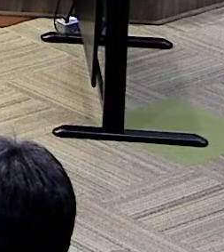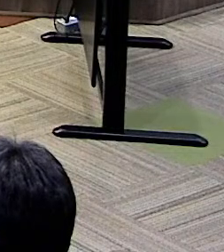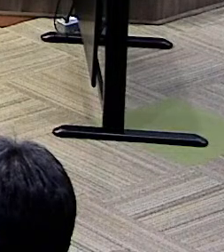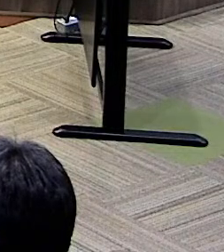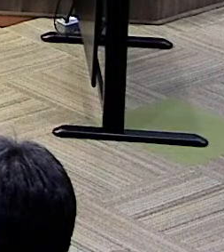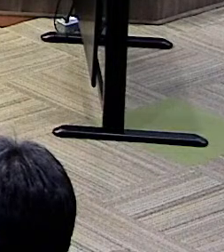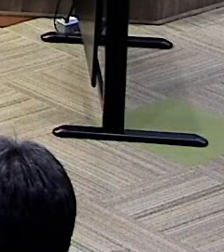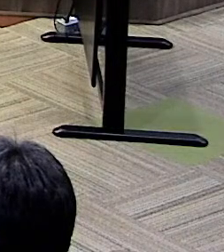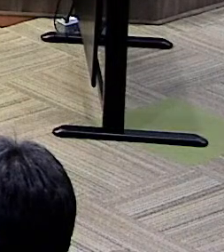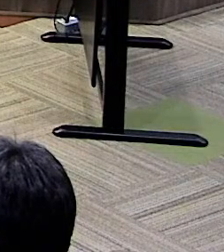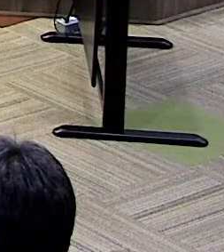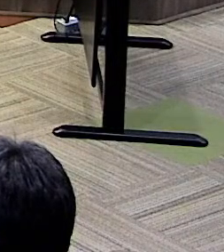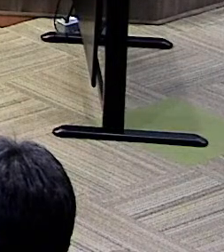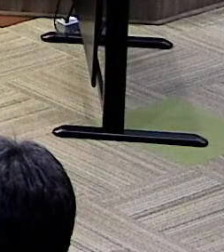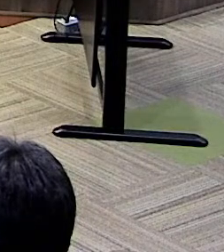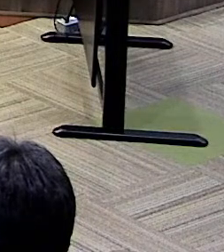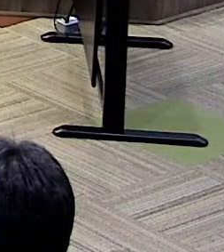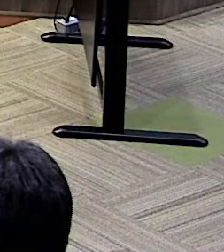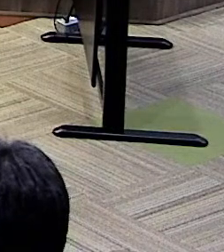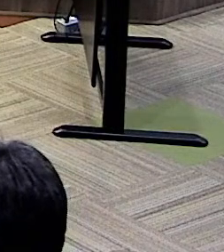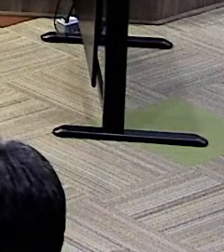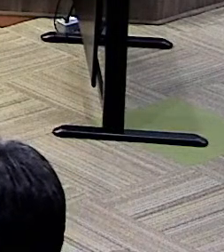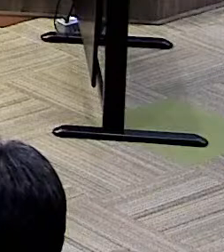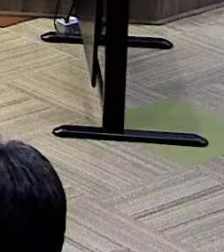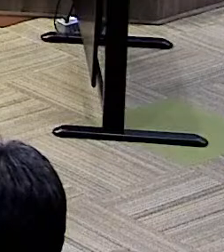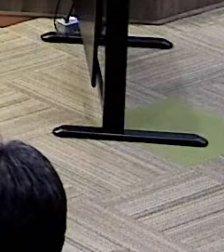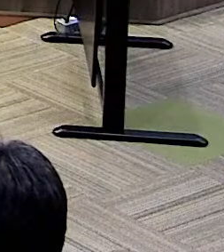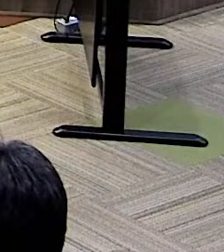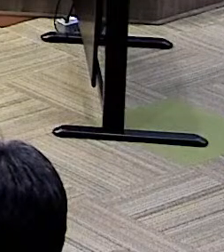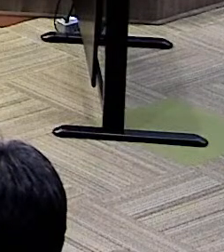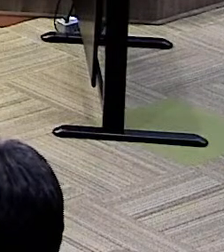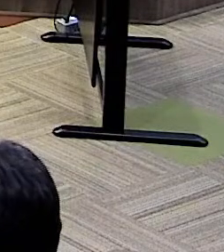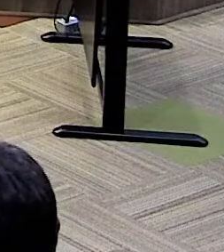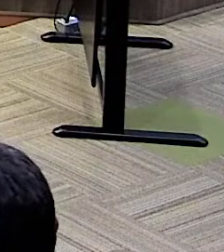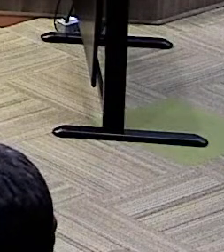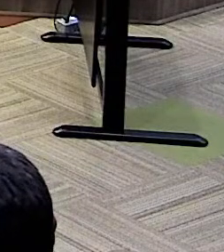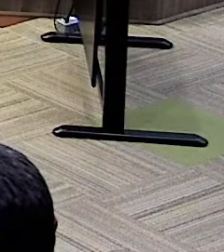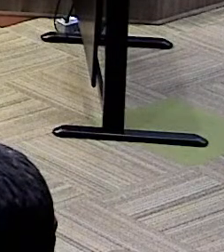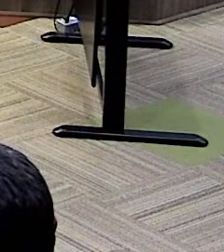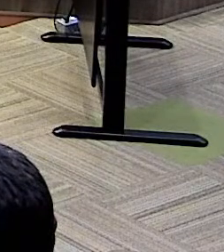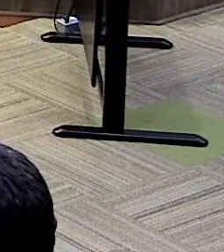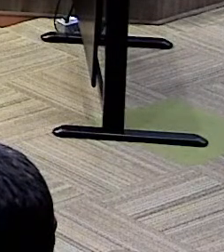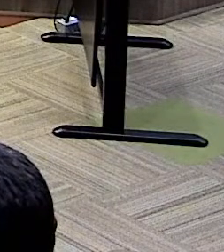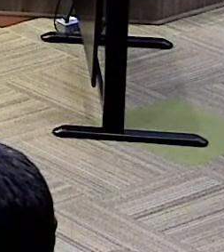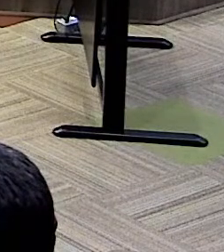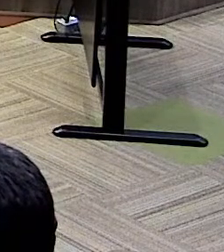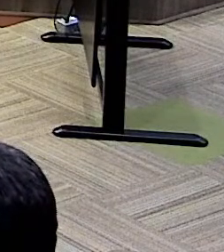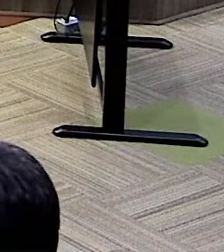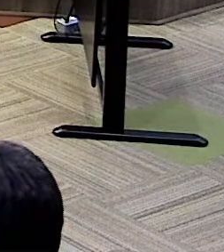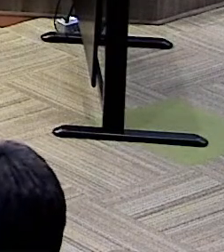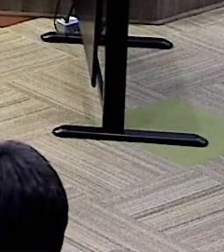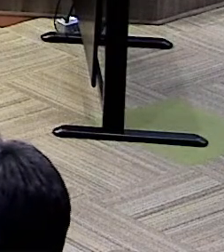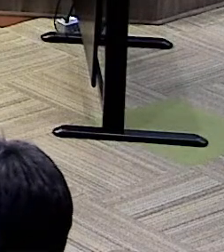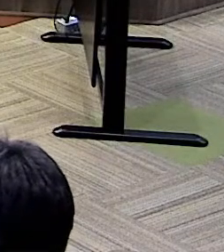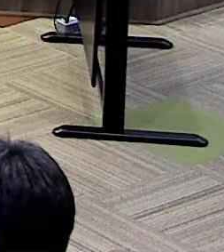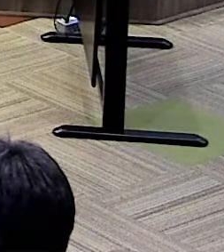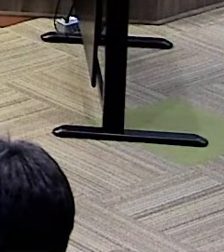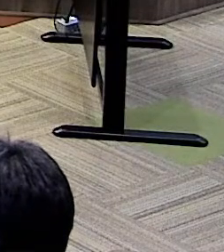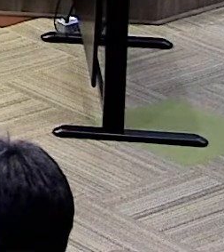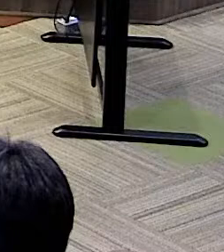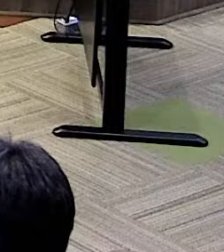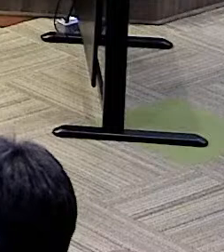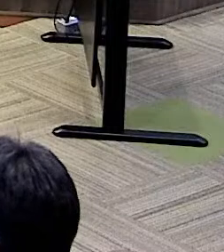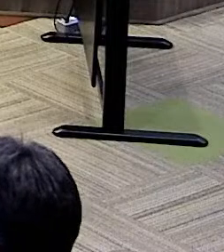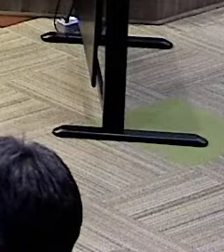it's been so long Yeah. that people are, you know, kind of wondering what's going on. So, anyway, all right, thank you. Yep.